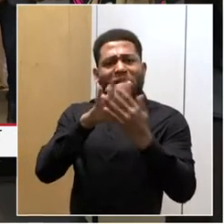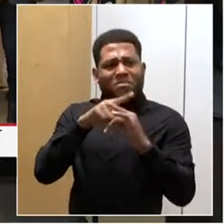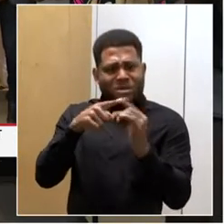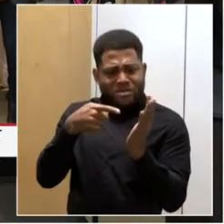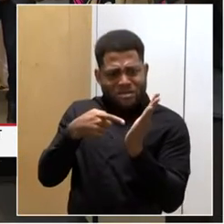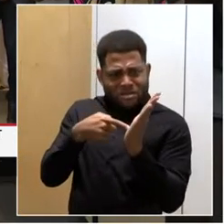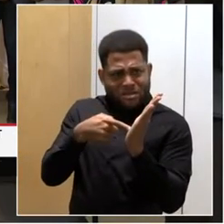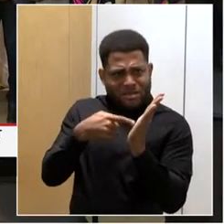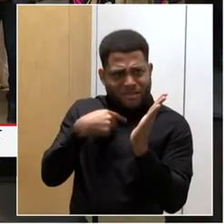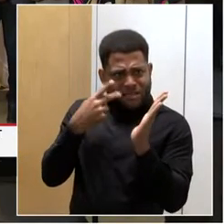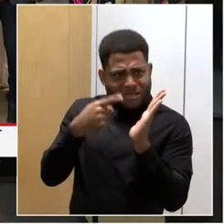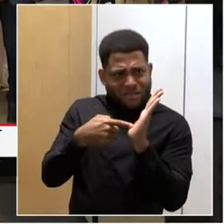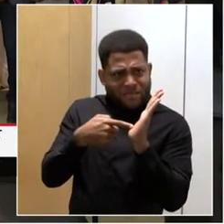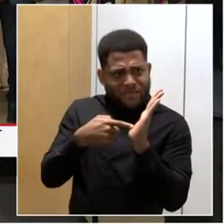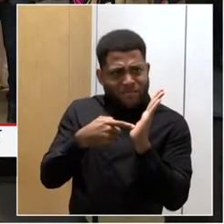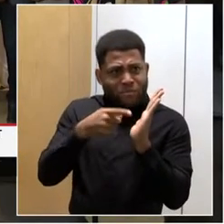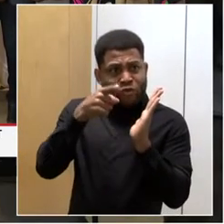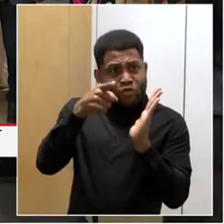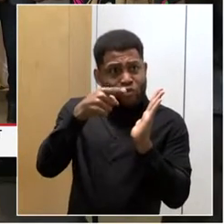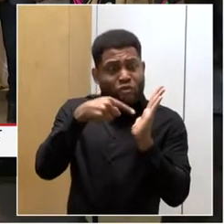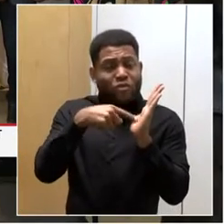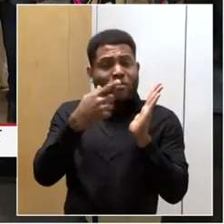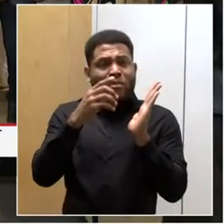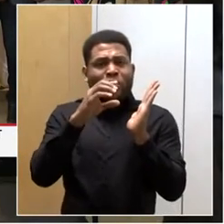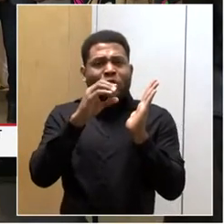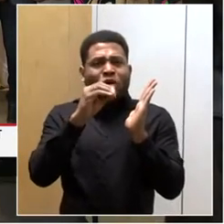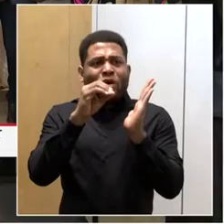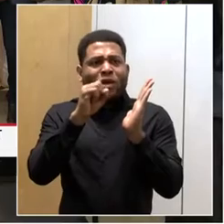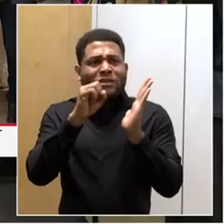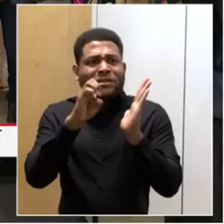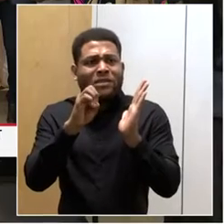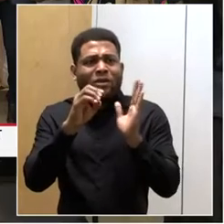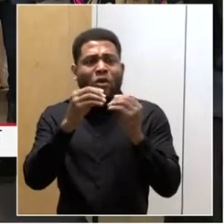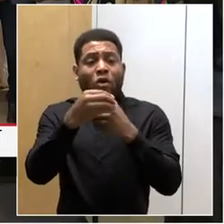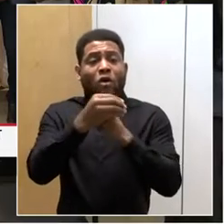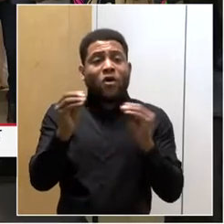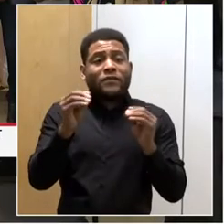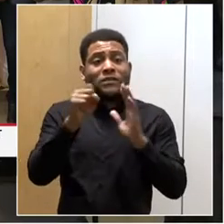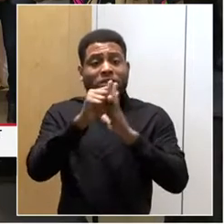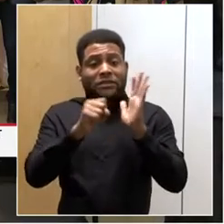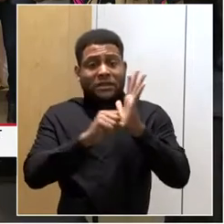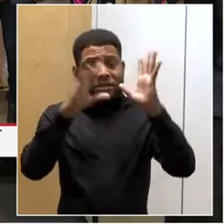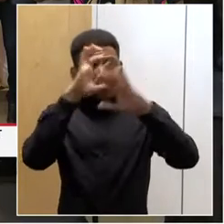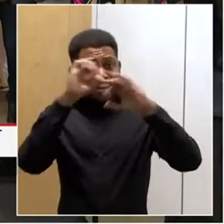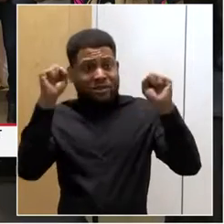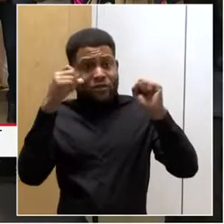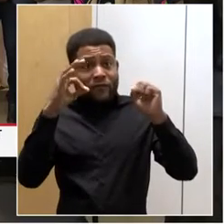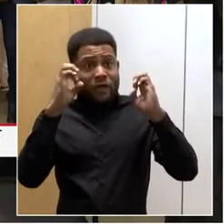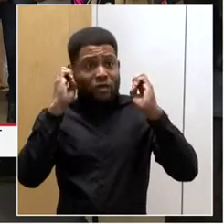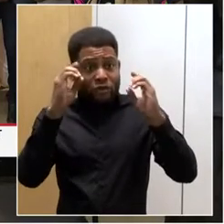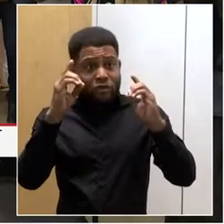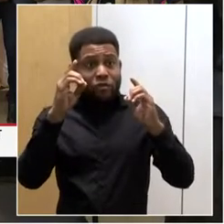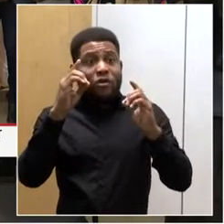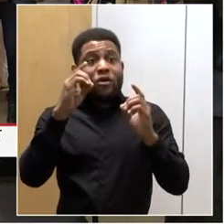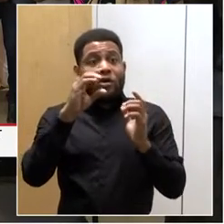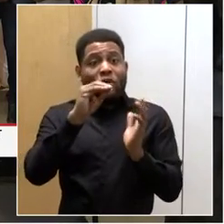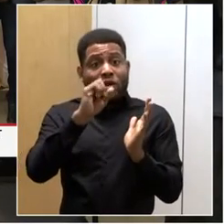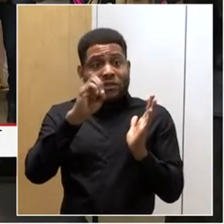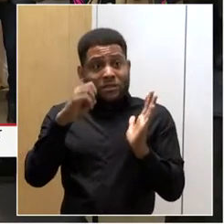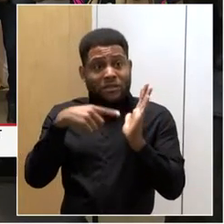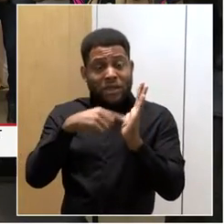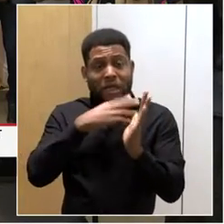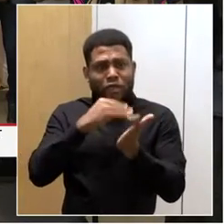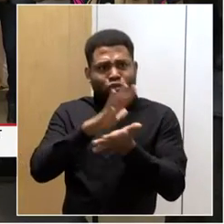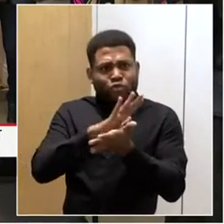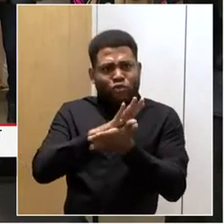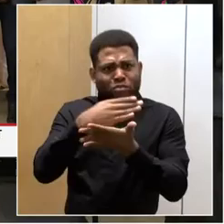the DC Council, and to some degree, it gives the principals autonomy to determine their funds and where it goes in the local school. So